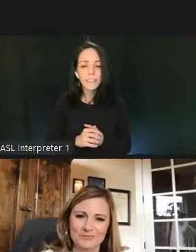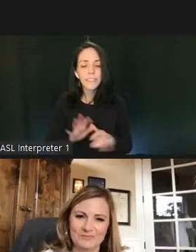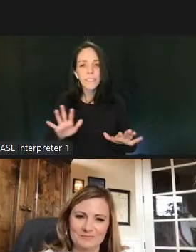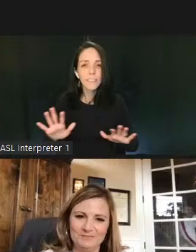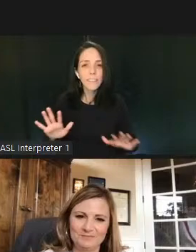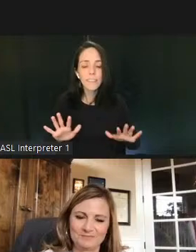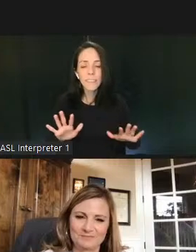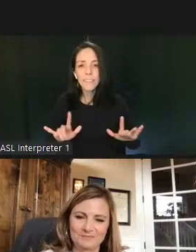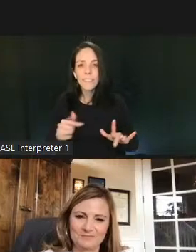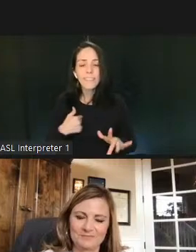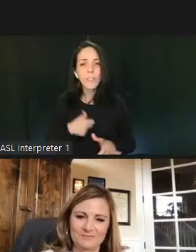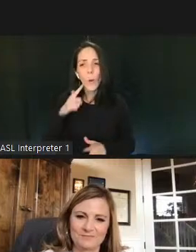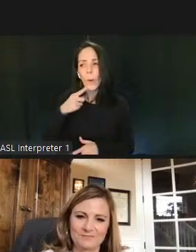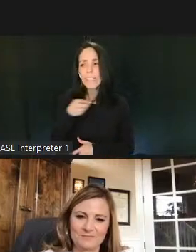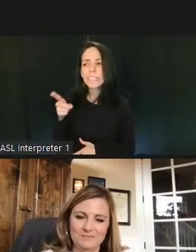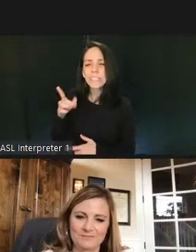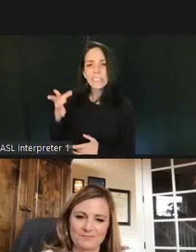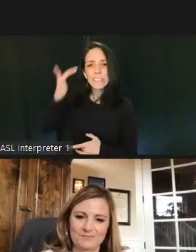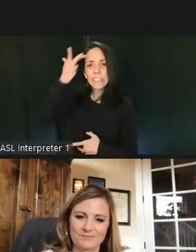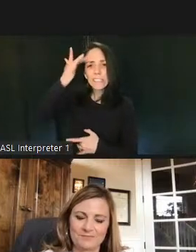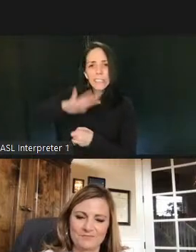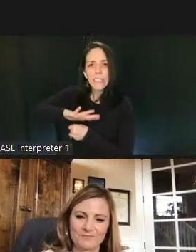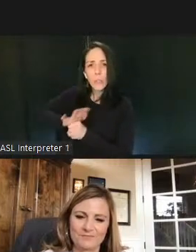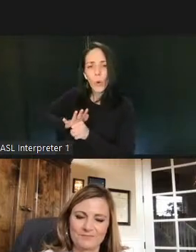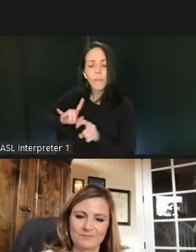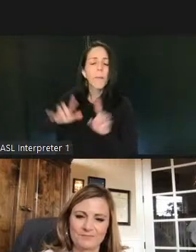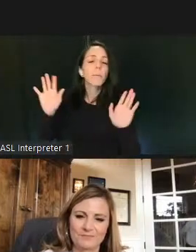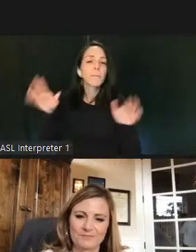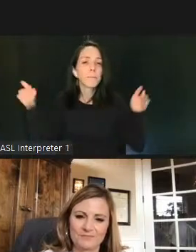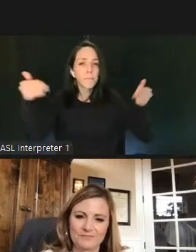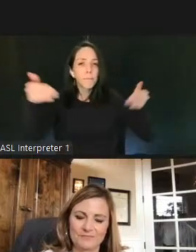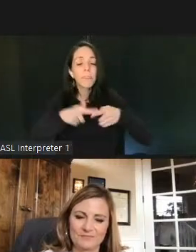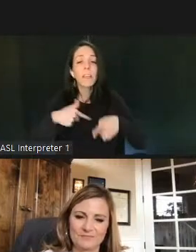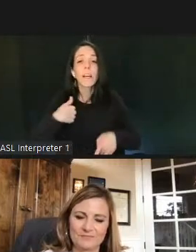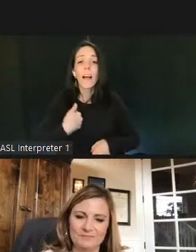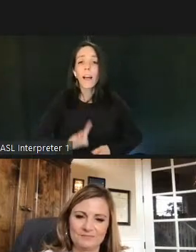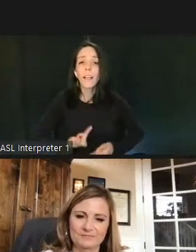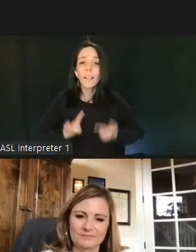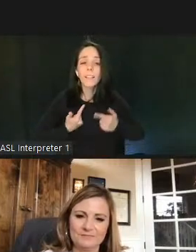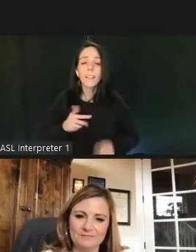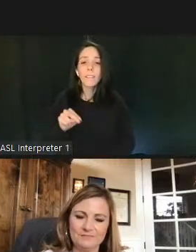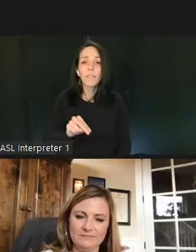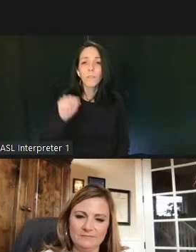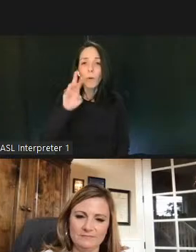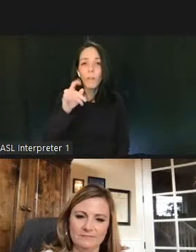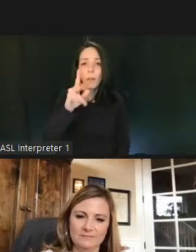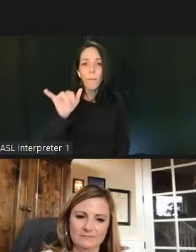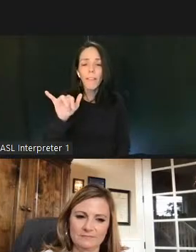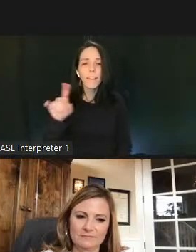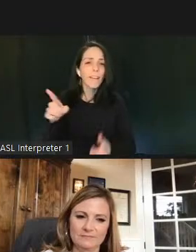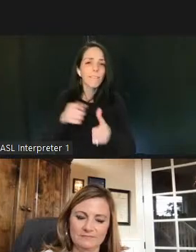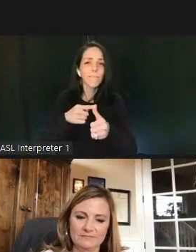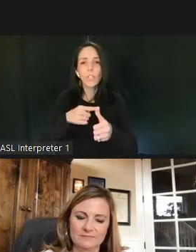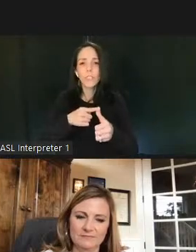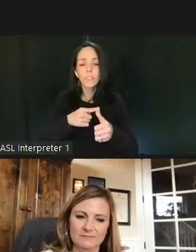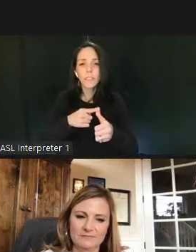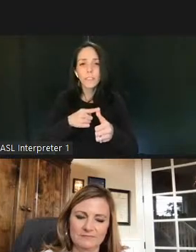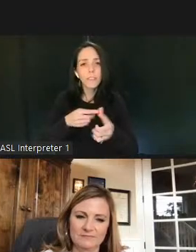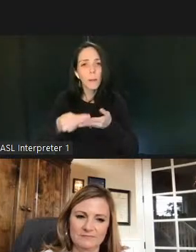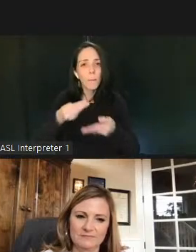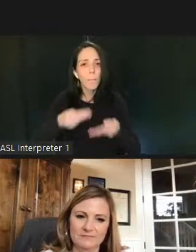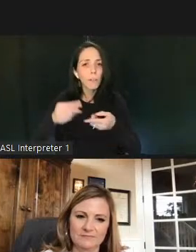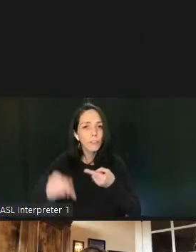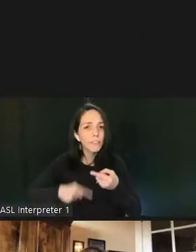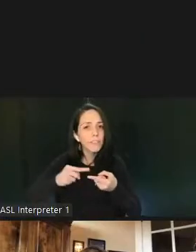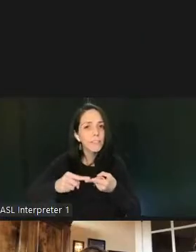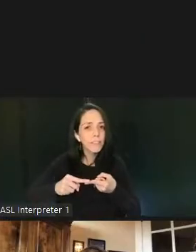I live in North Bethany, and this is my first budget cycle. Well, thank you. I think we had the